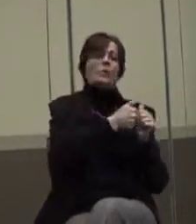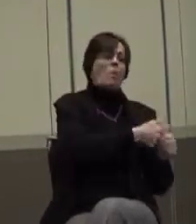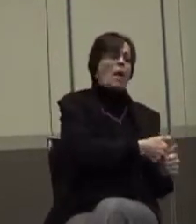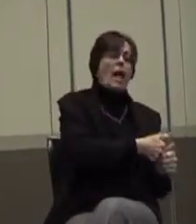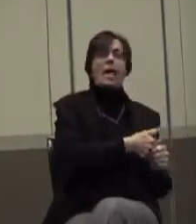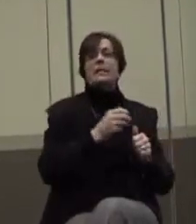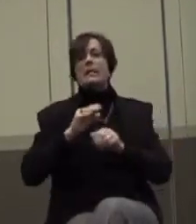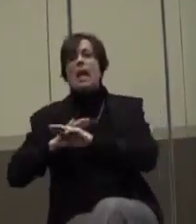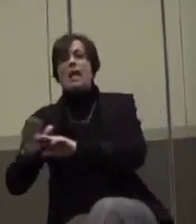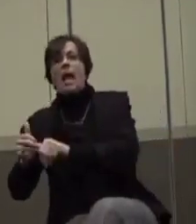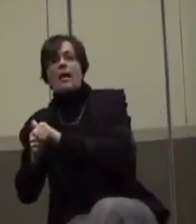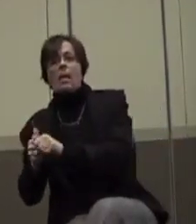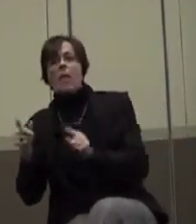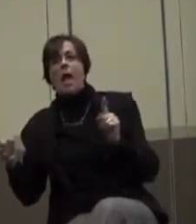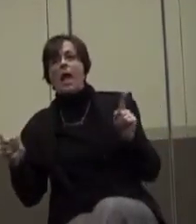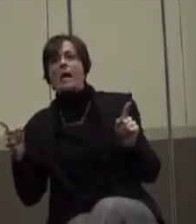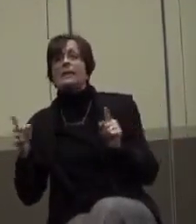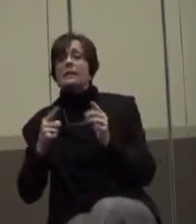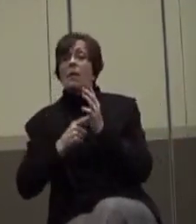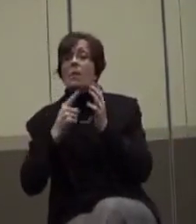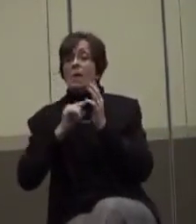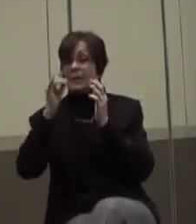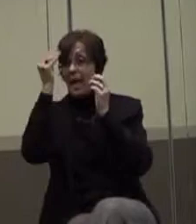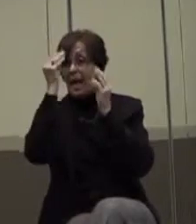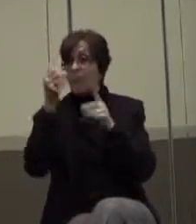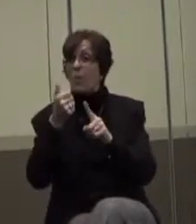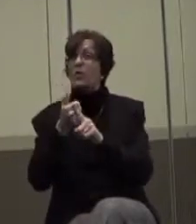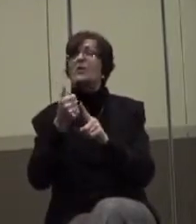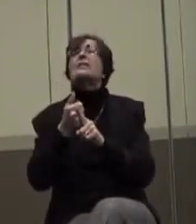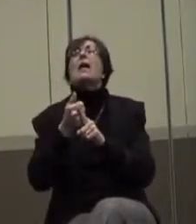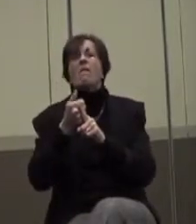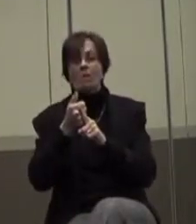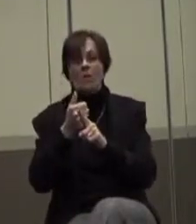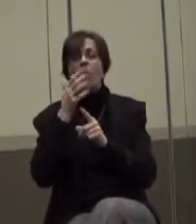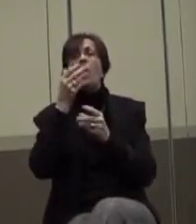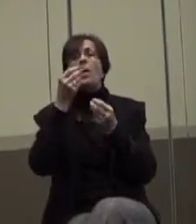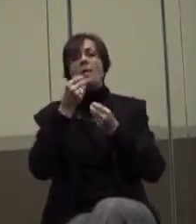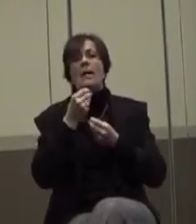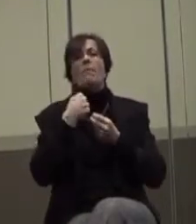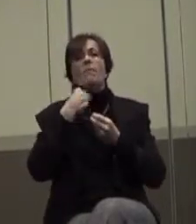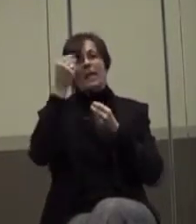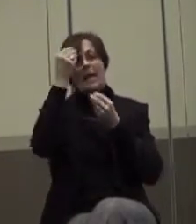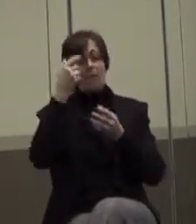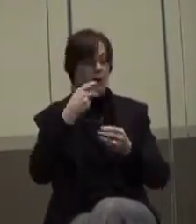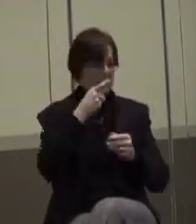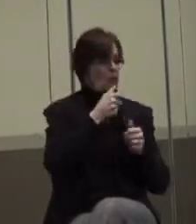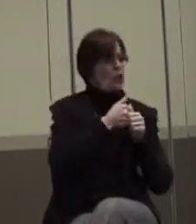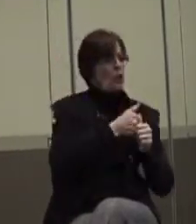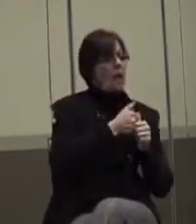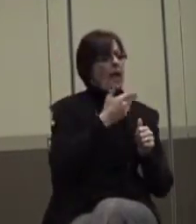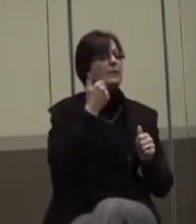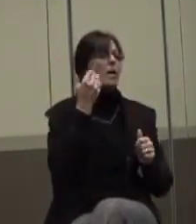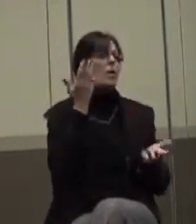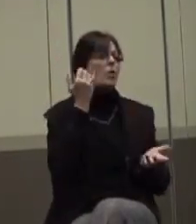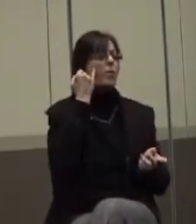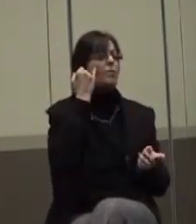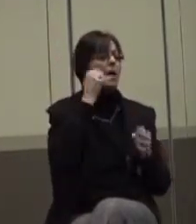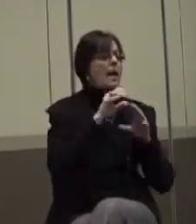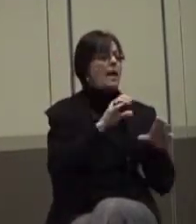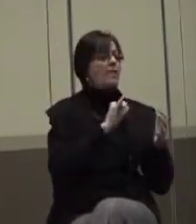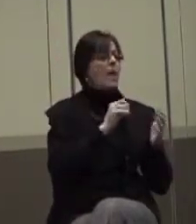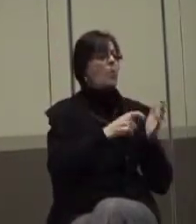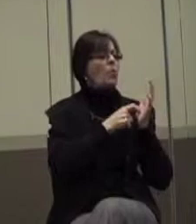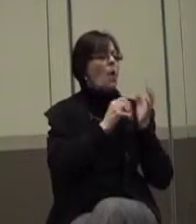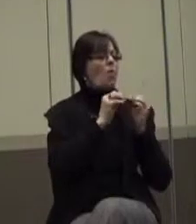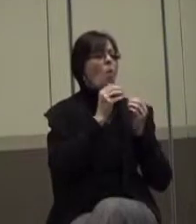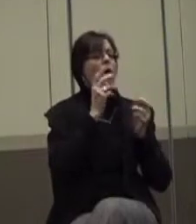most non-compliance. Sometimes that information itself will be able to give me some information. I see that she complies better in activities that